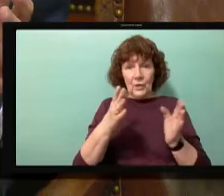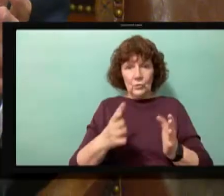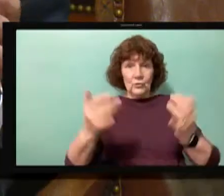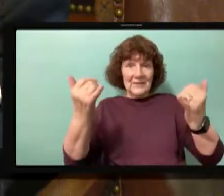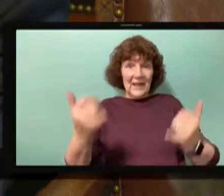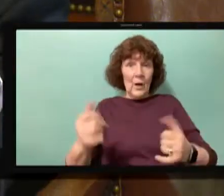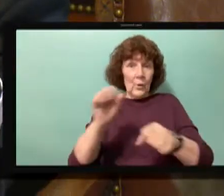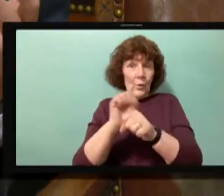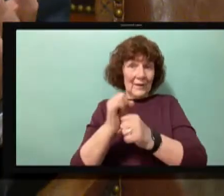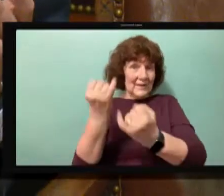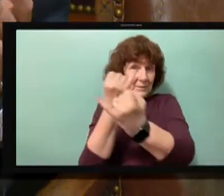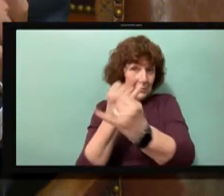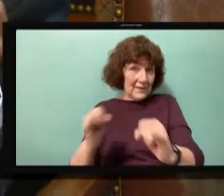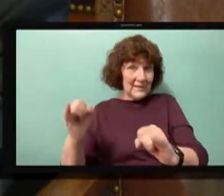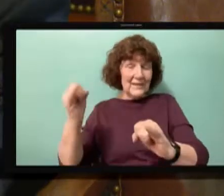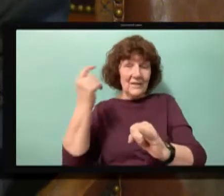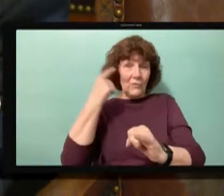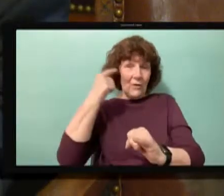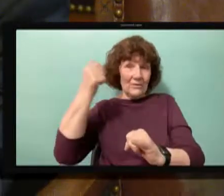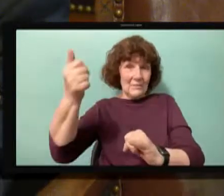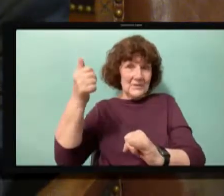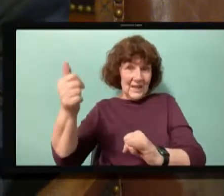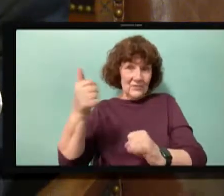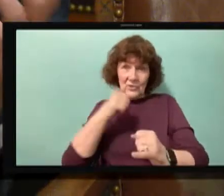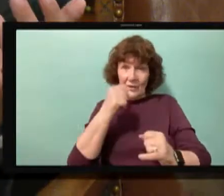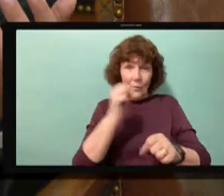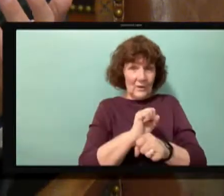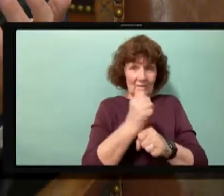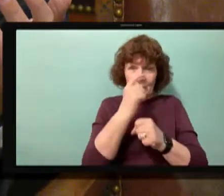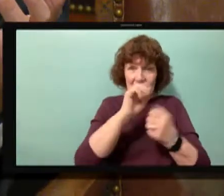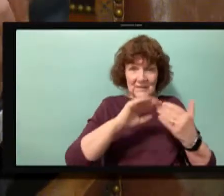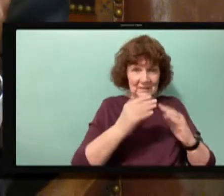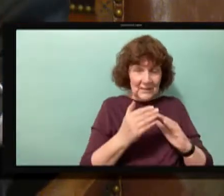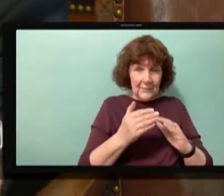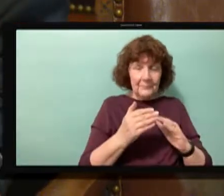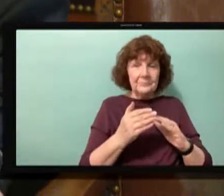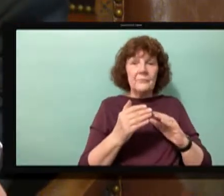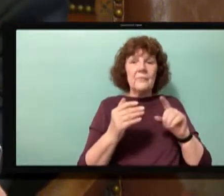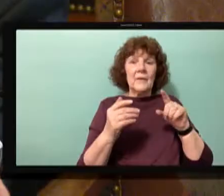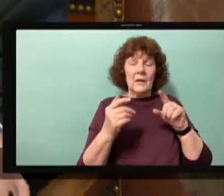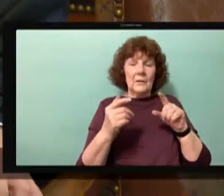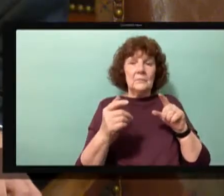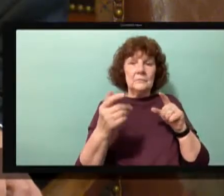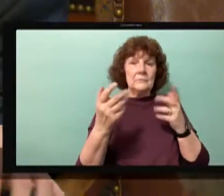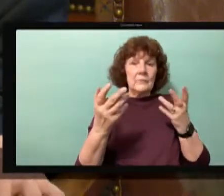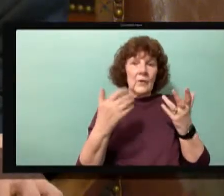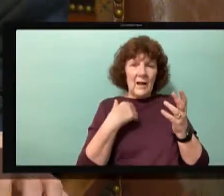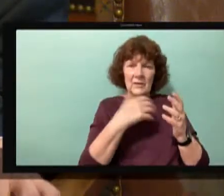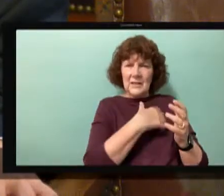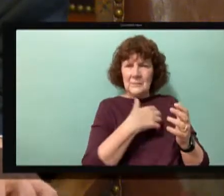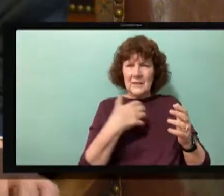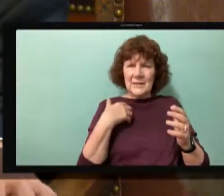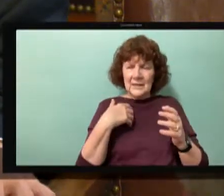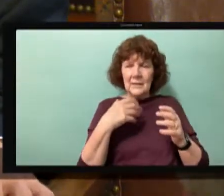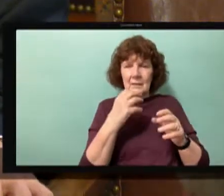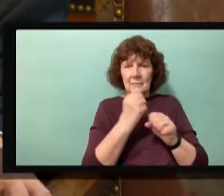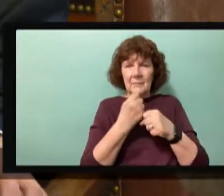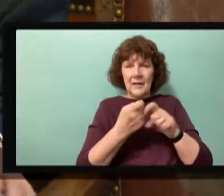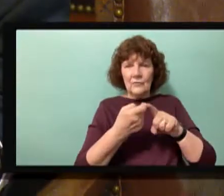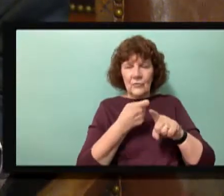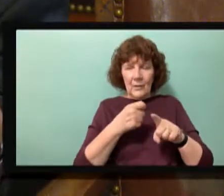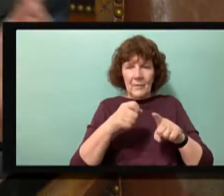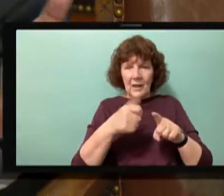for themselves, and the selection committee is made up of other planners? What is stopping them from giving that contract to their